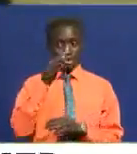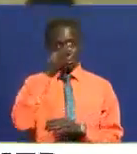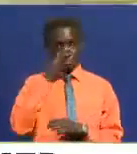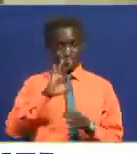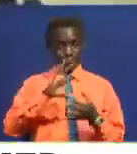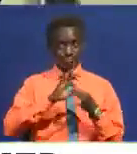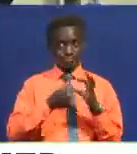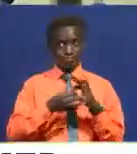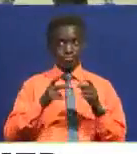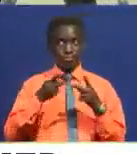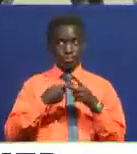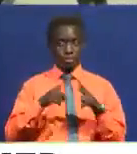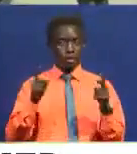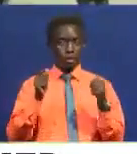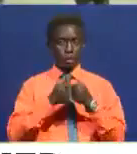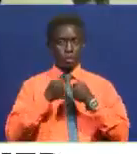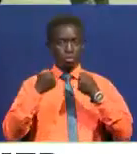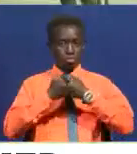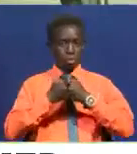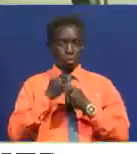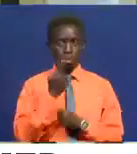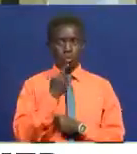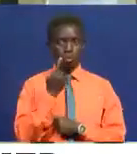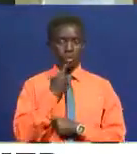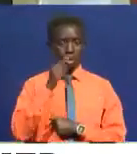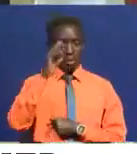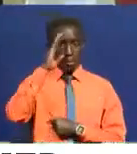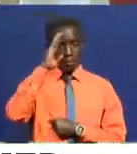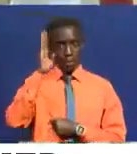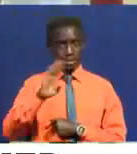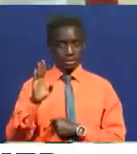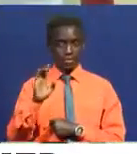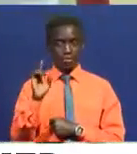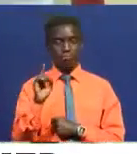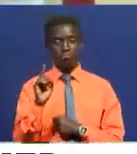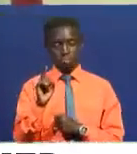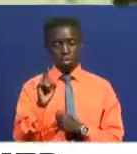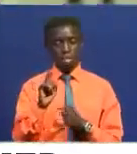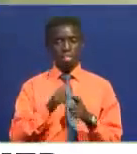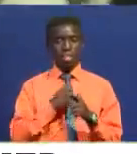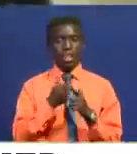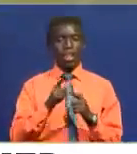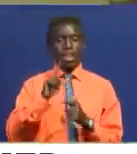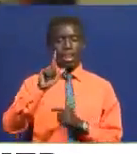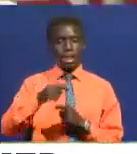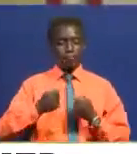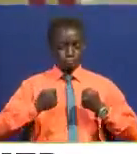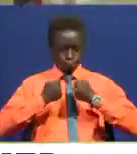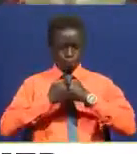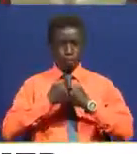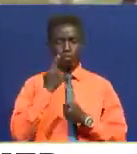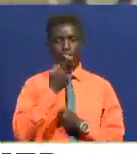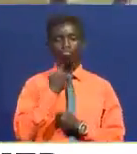against Tokyo 2020 silver medalists Brazil before facing Japan and Poland. The Olympic